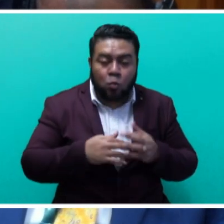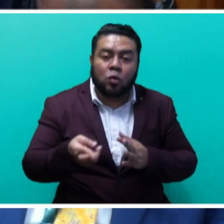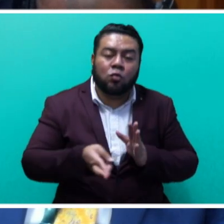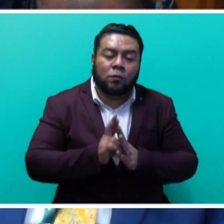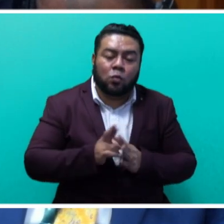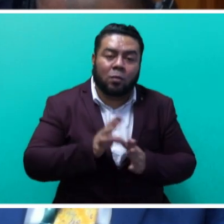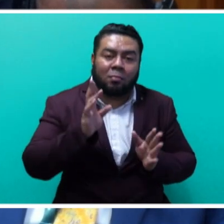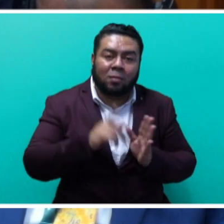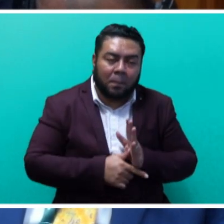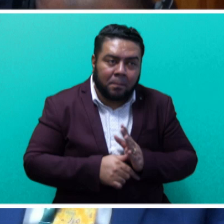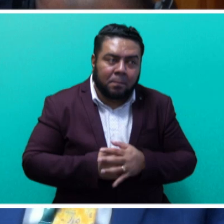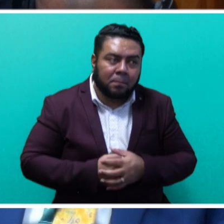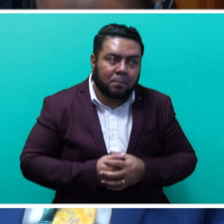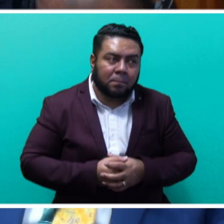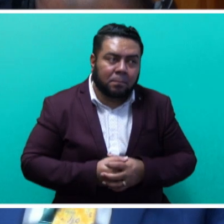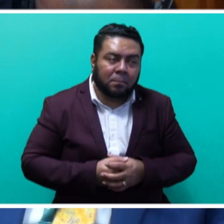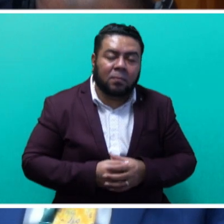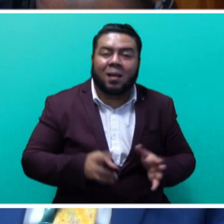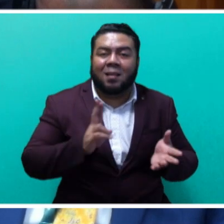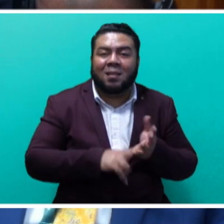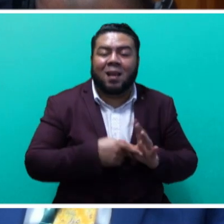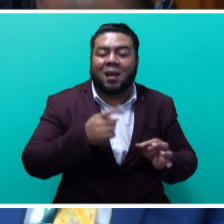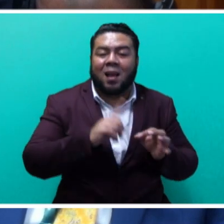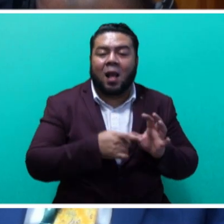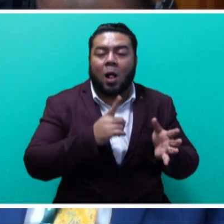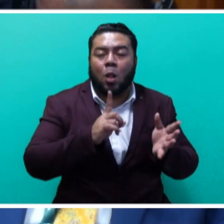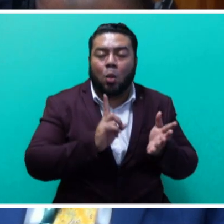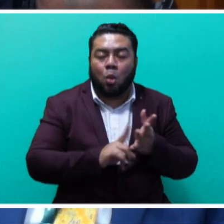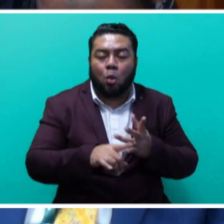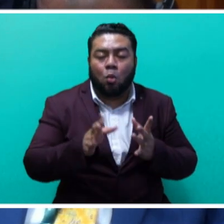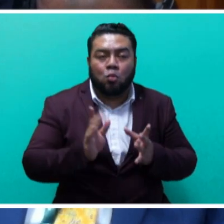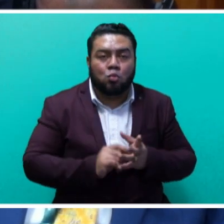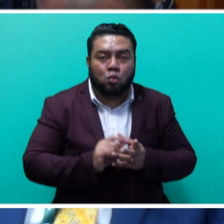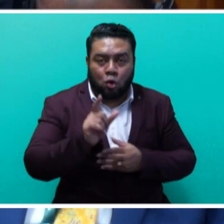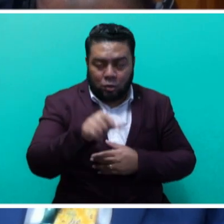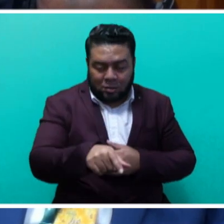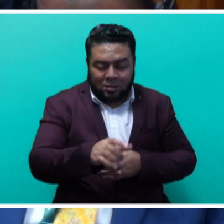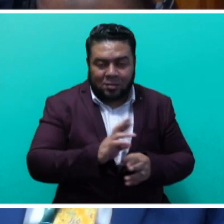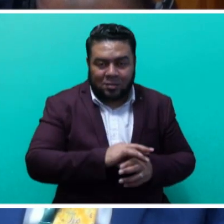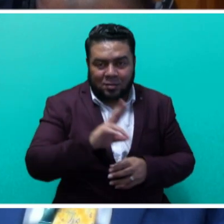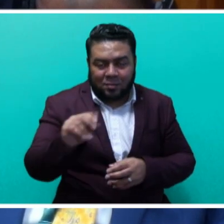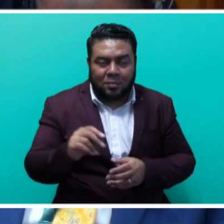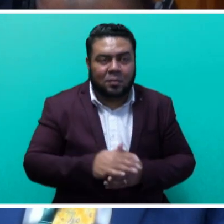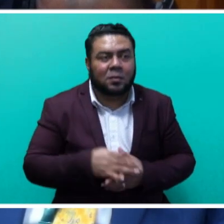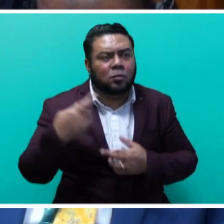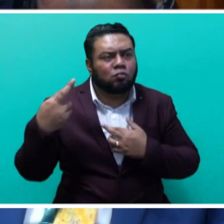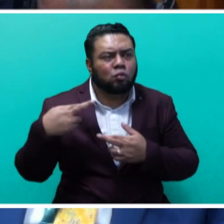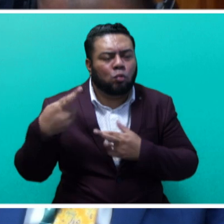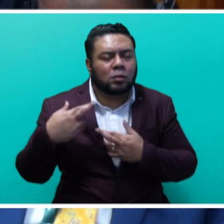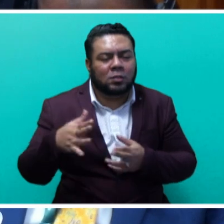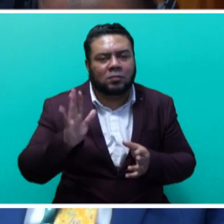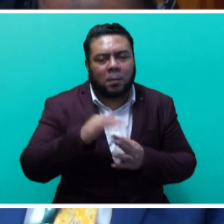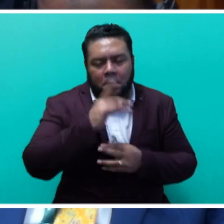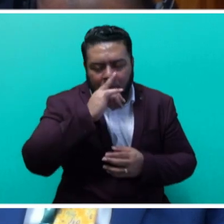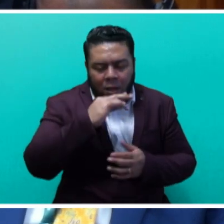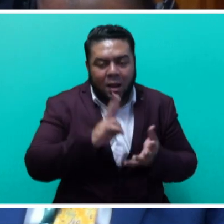for this Nangalo crossing as appropriate, given its critical role as far as the people